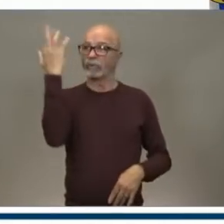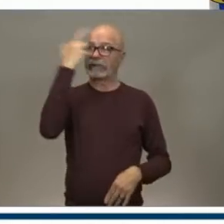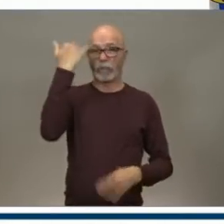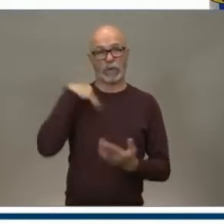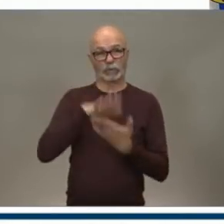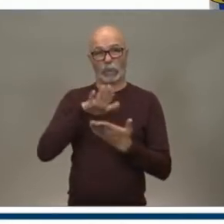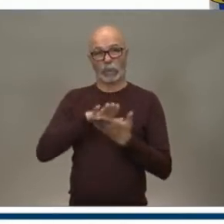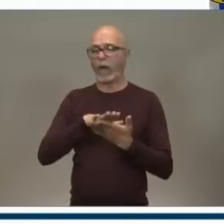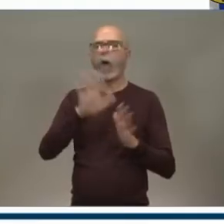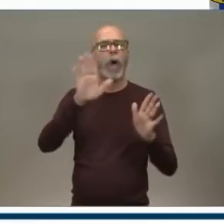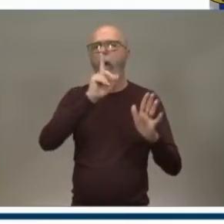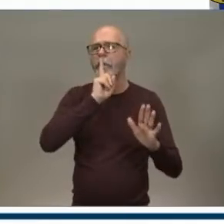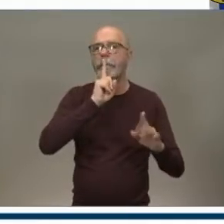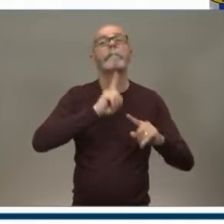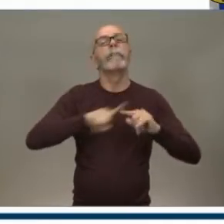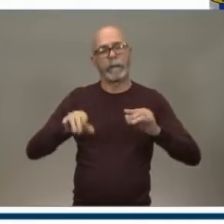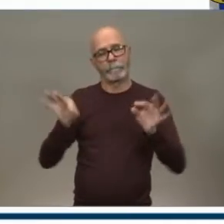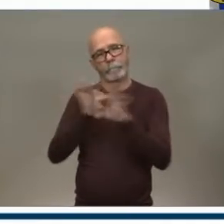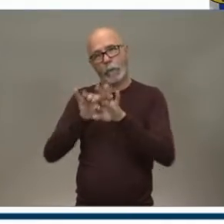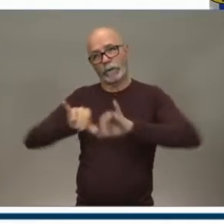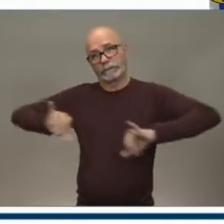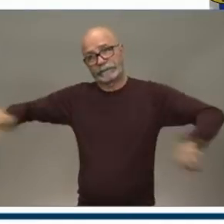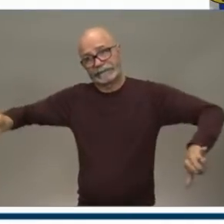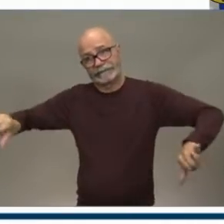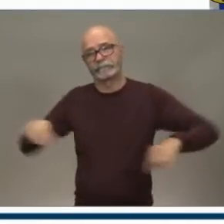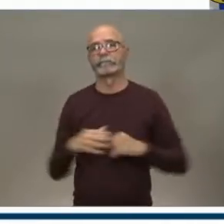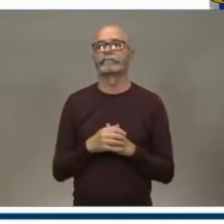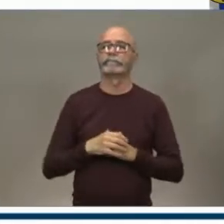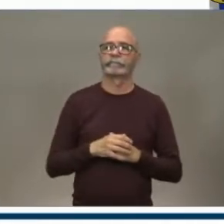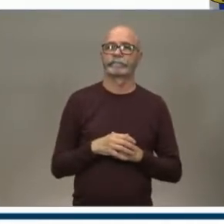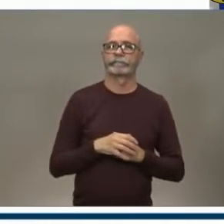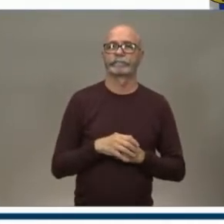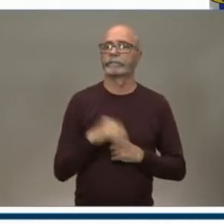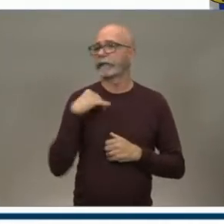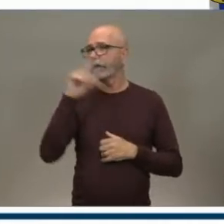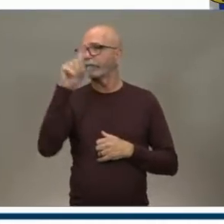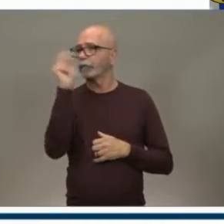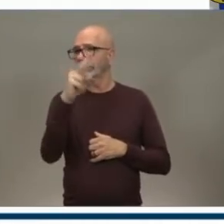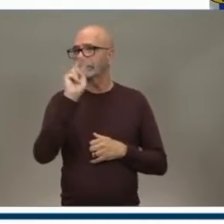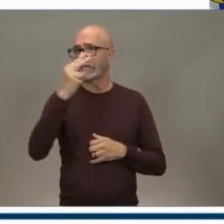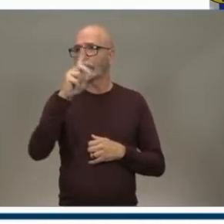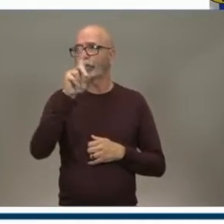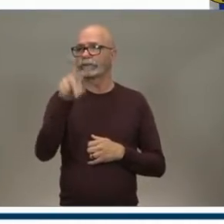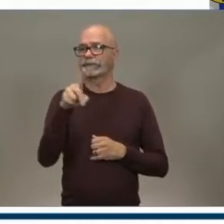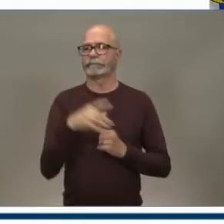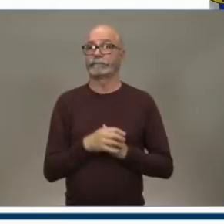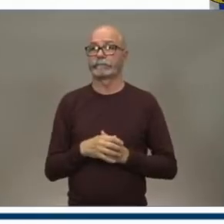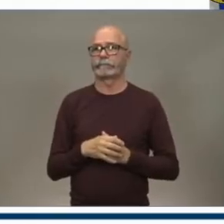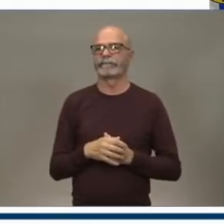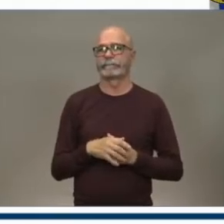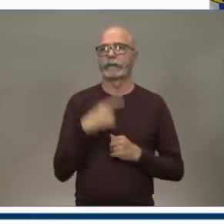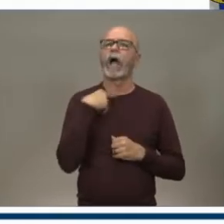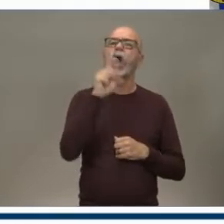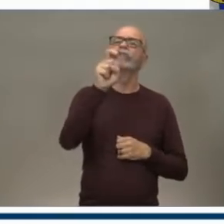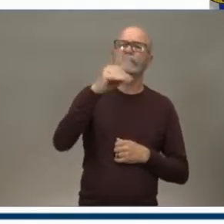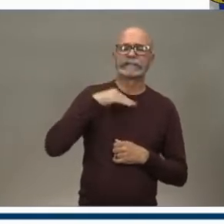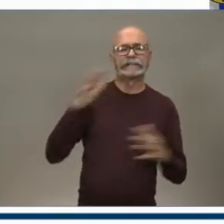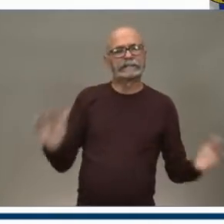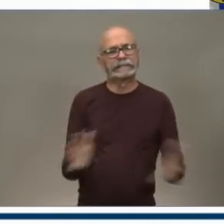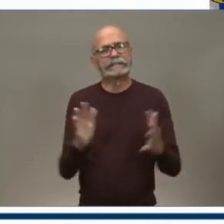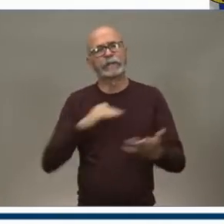Okay. You talked a lot about reducing our contacts and how we've kind of become complacent and we're